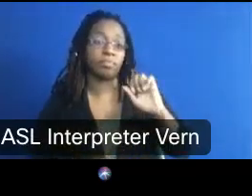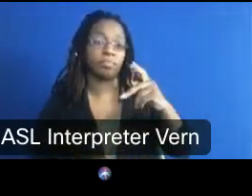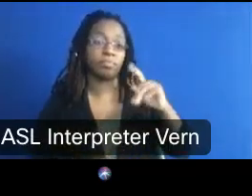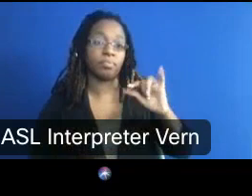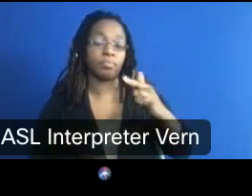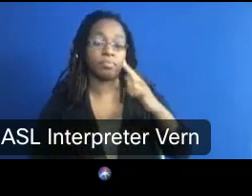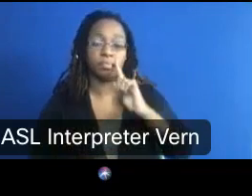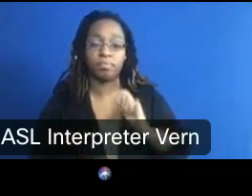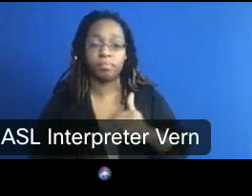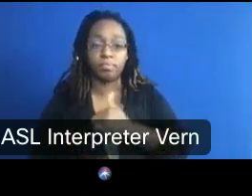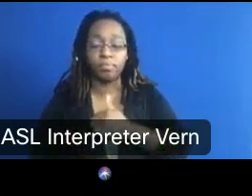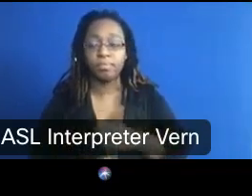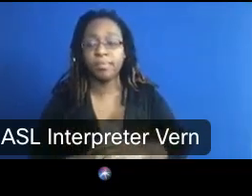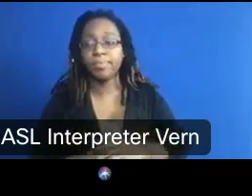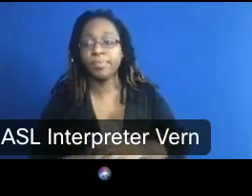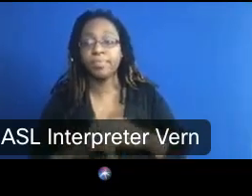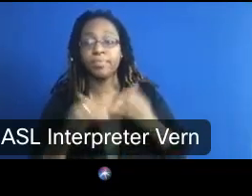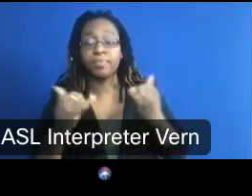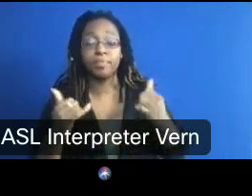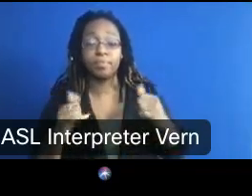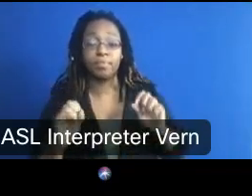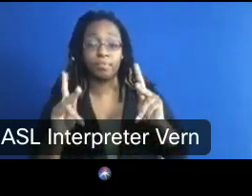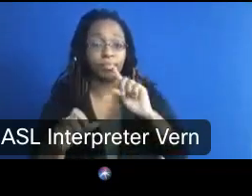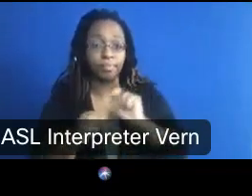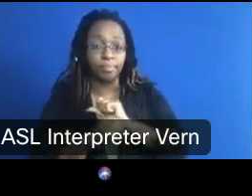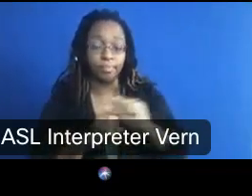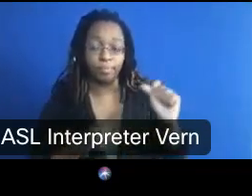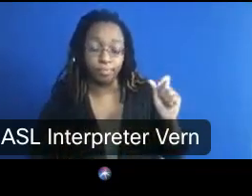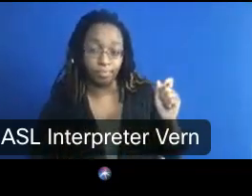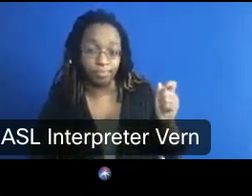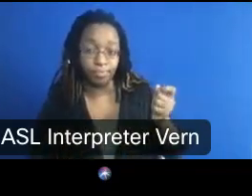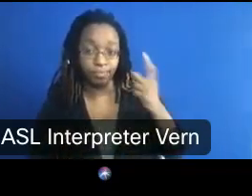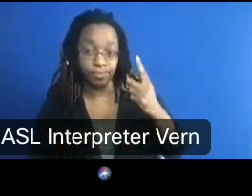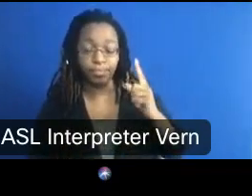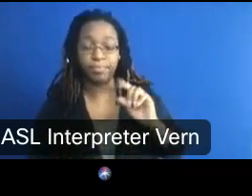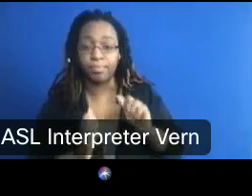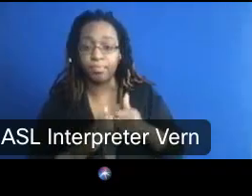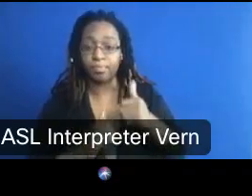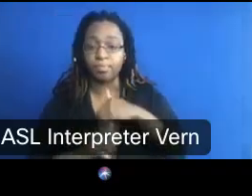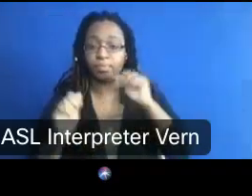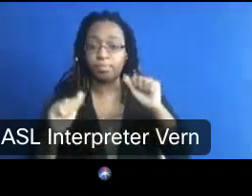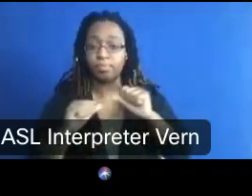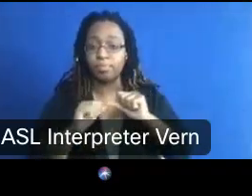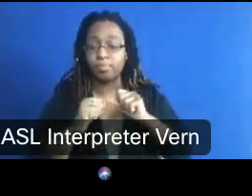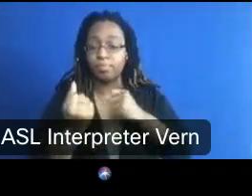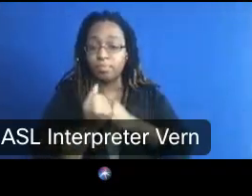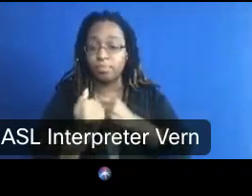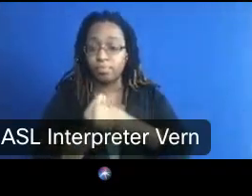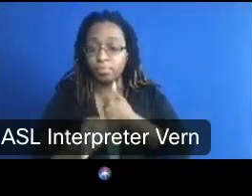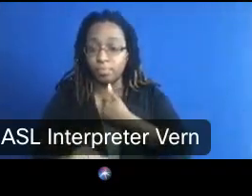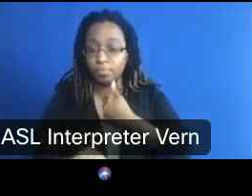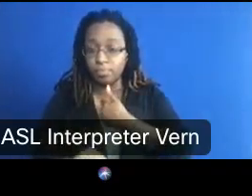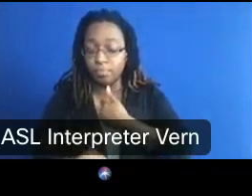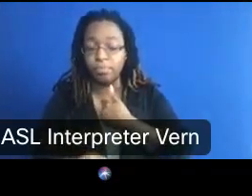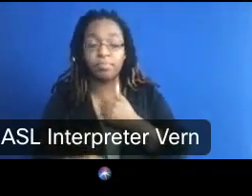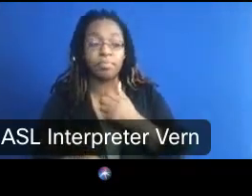us an opportunity to really understand how we can continue supporting ourselves so